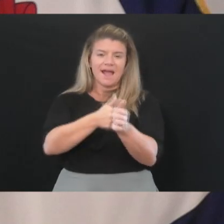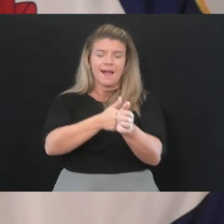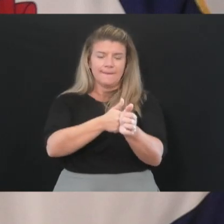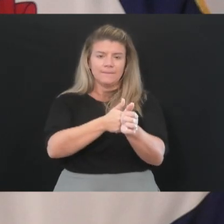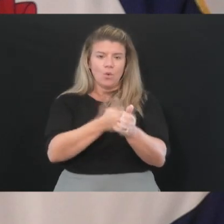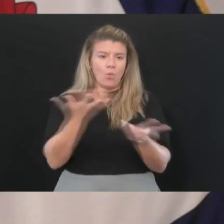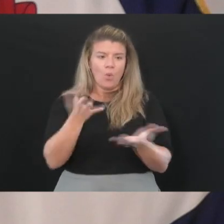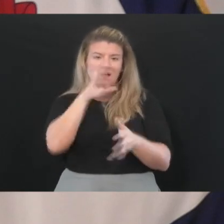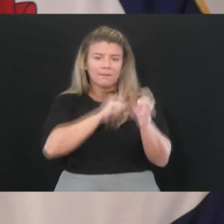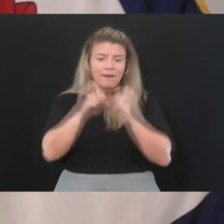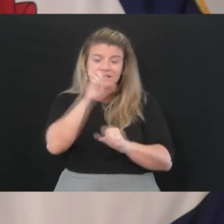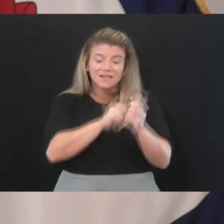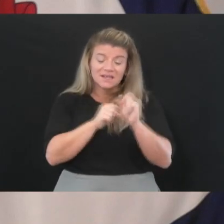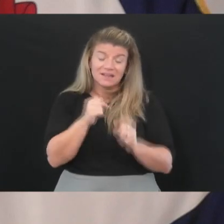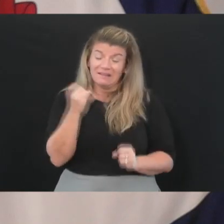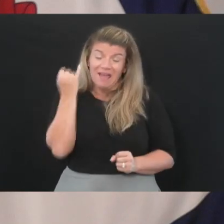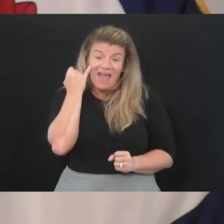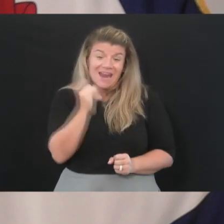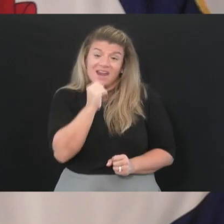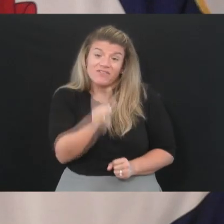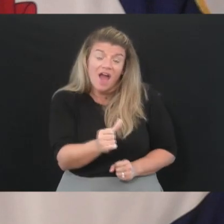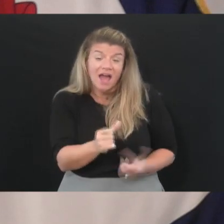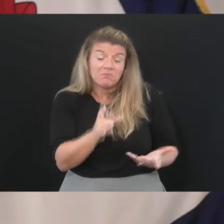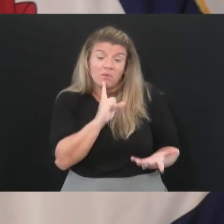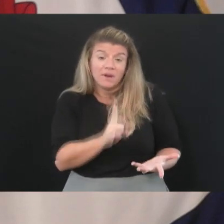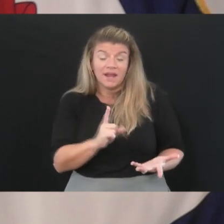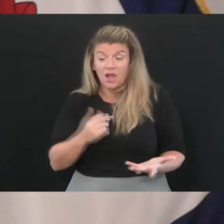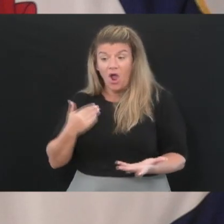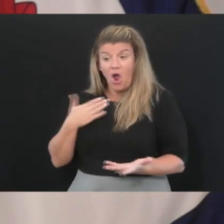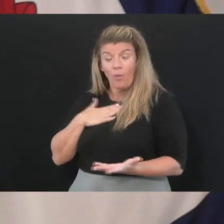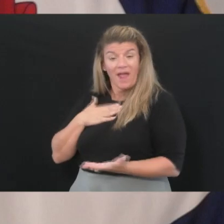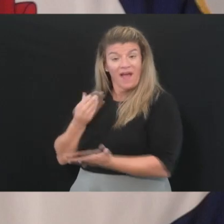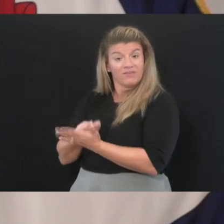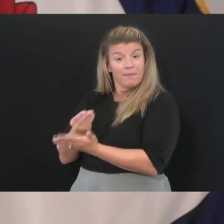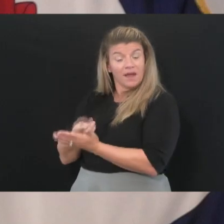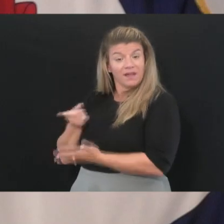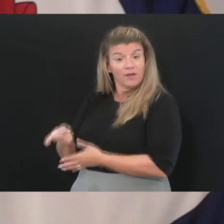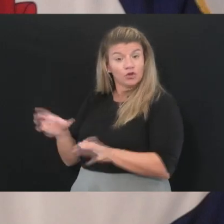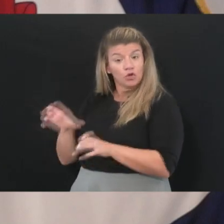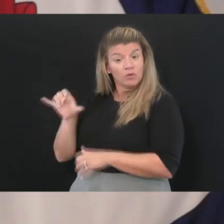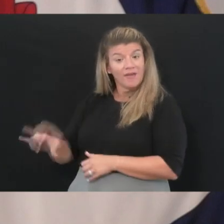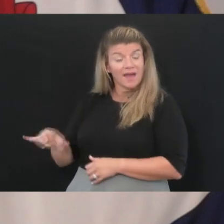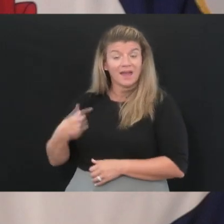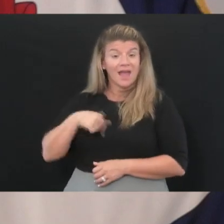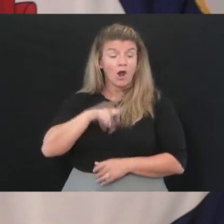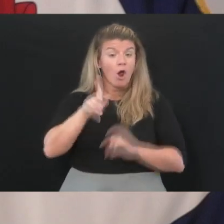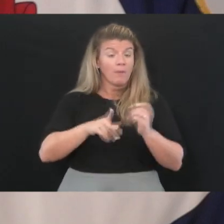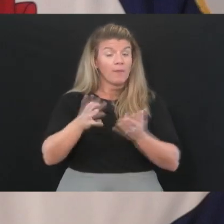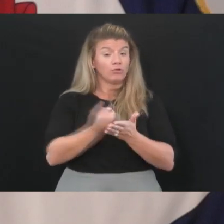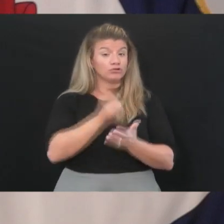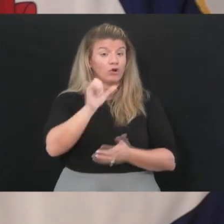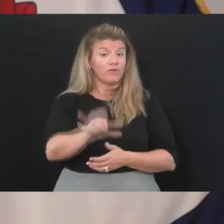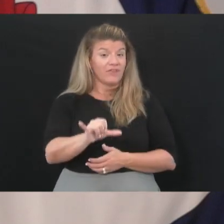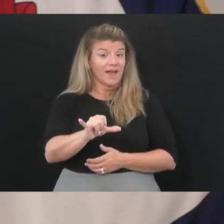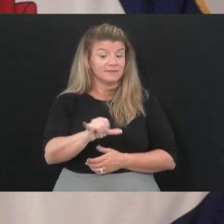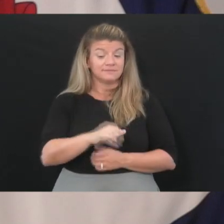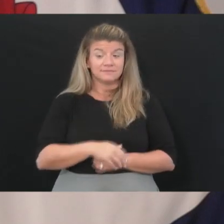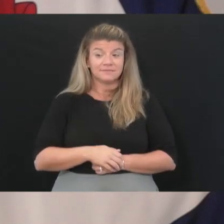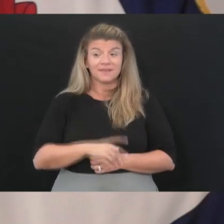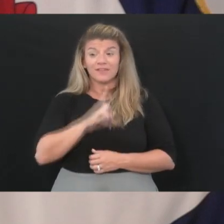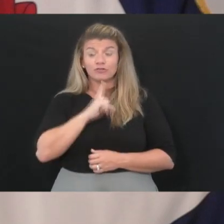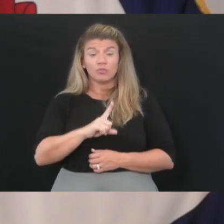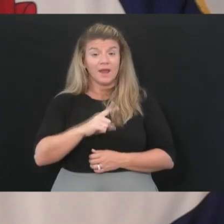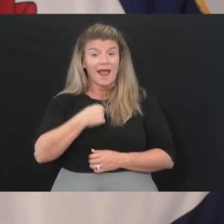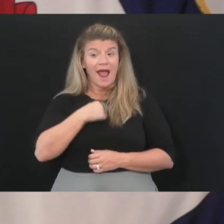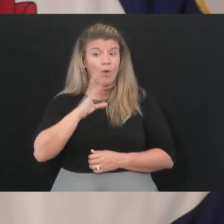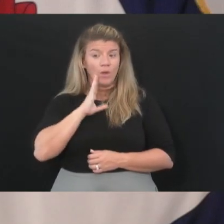and whatever. But if they don't, we've got the money set aside to do it. And our people deserve that, and there's no way in the world that